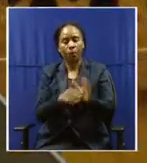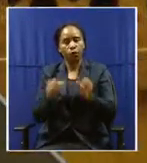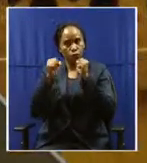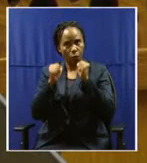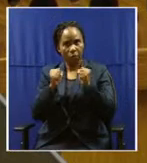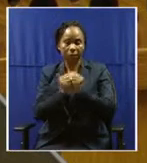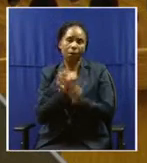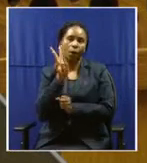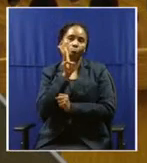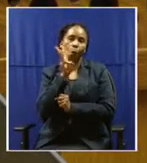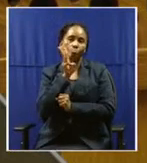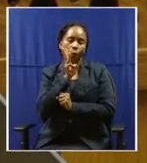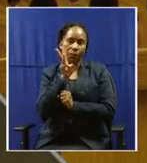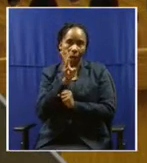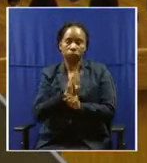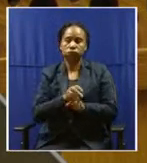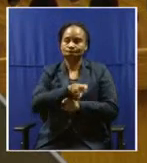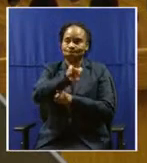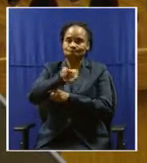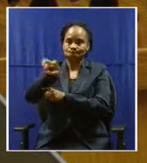quality monitoring in our country.